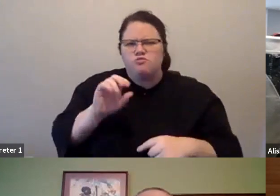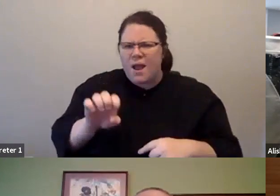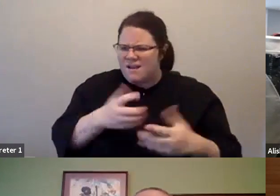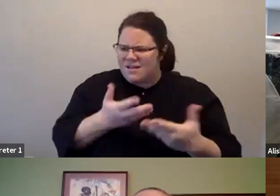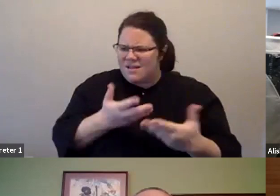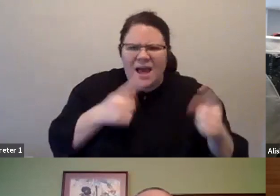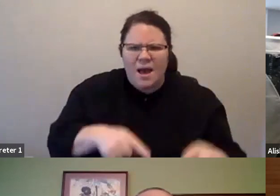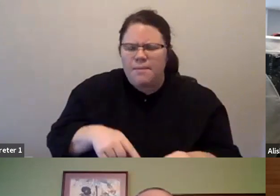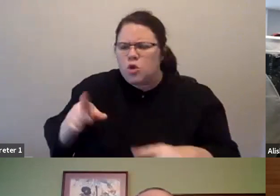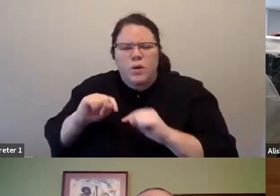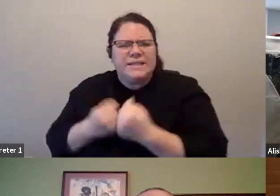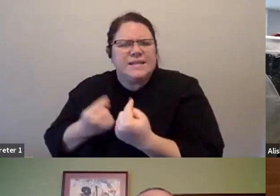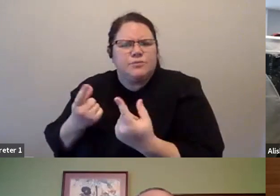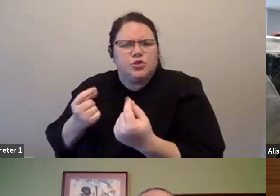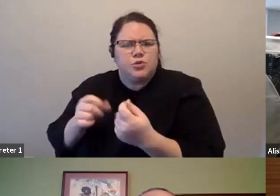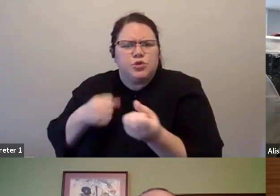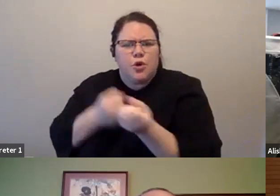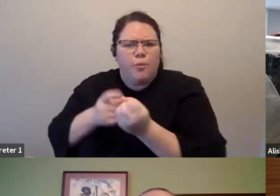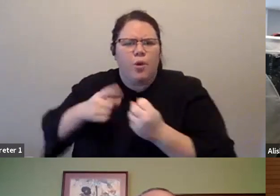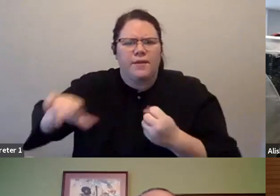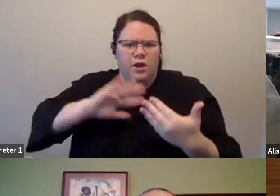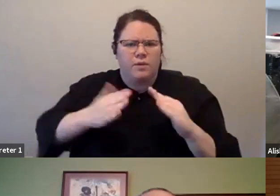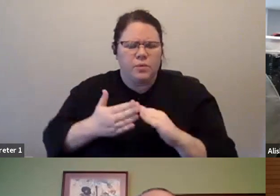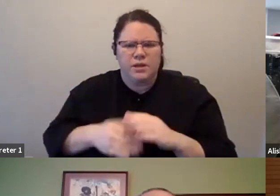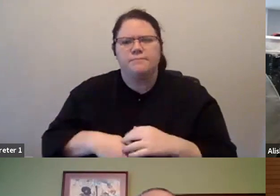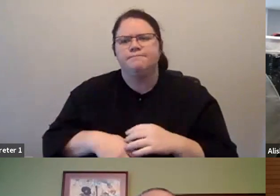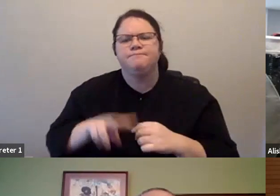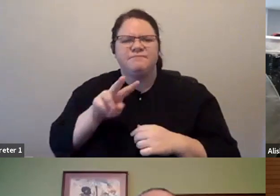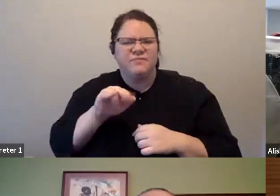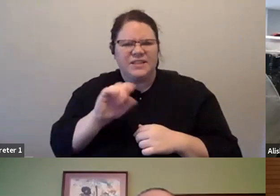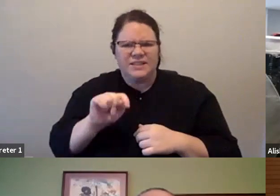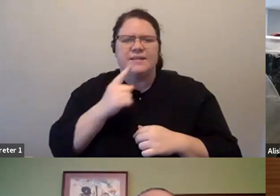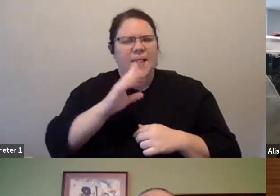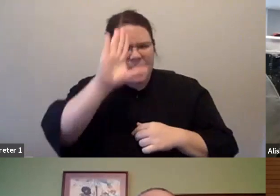this discussion. Thanks, Jason. Good afternoon.